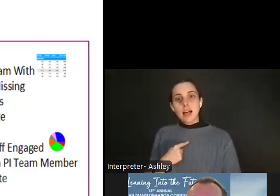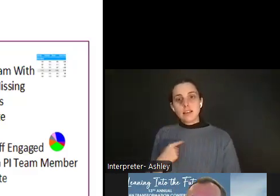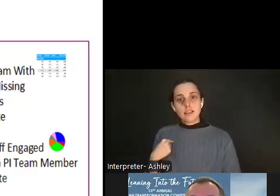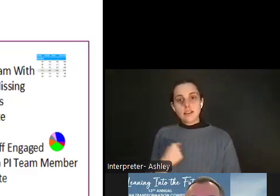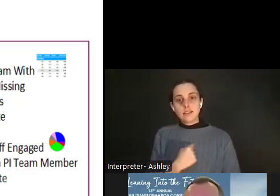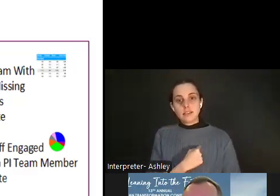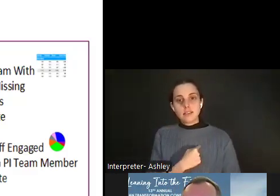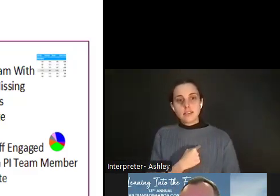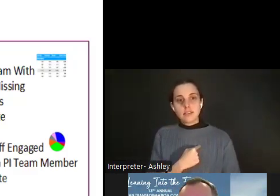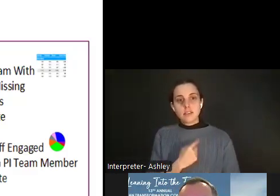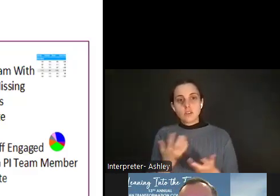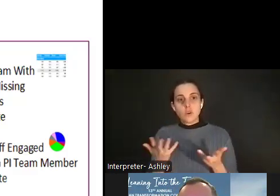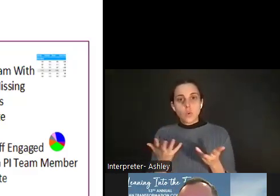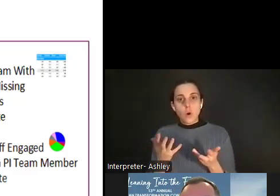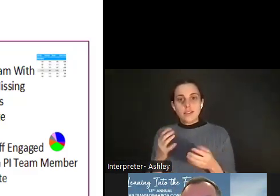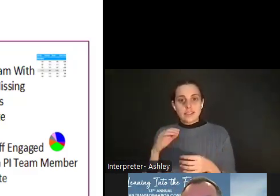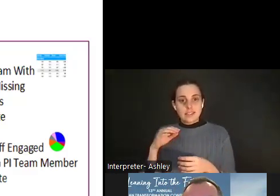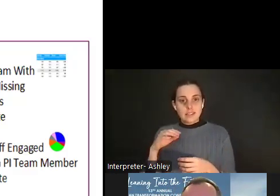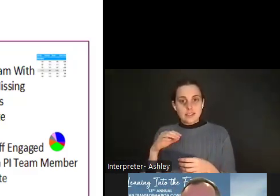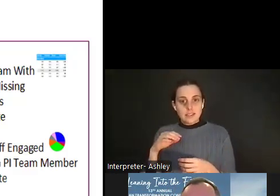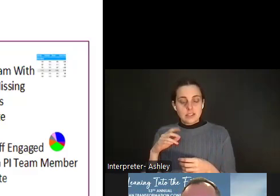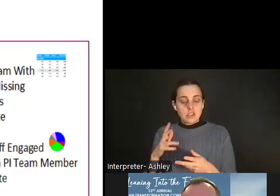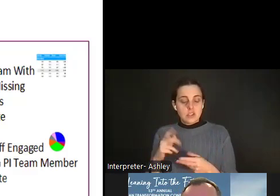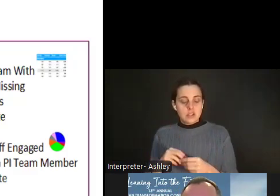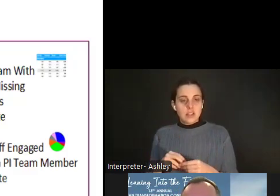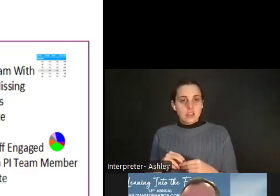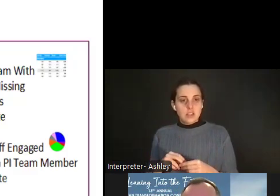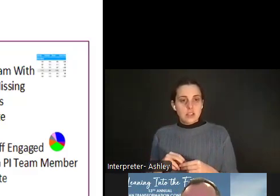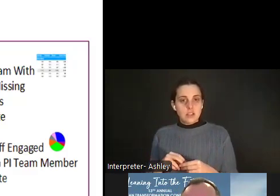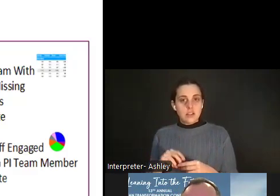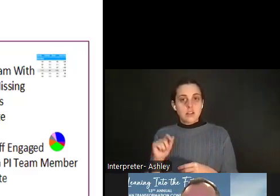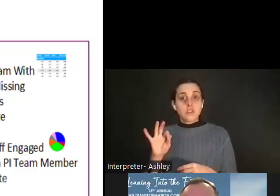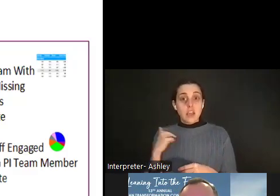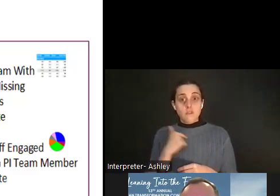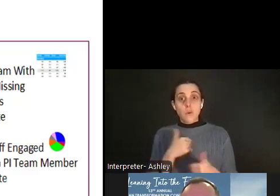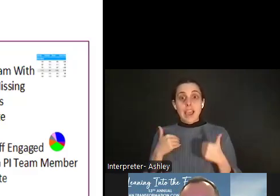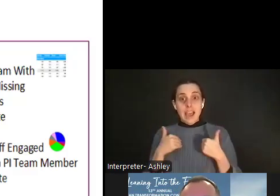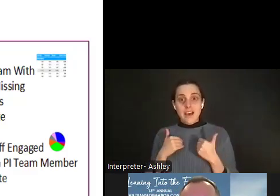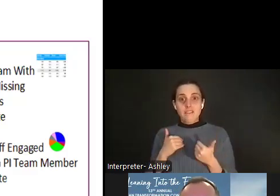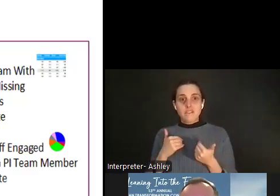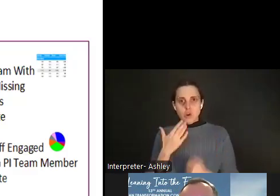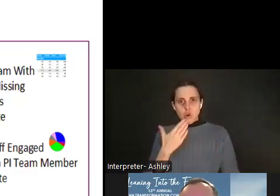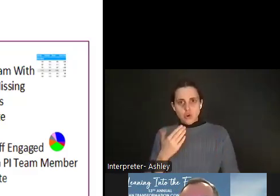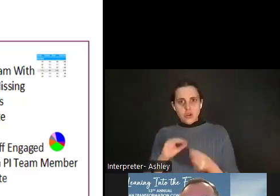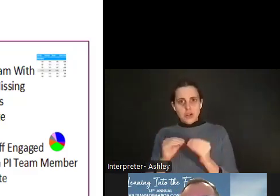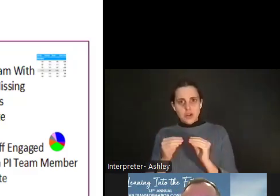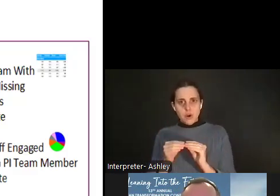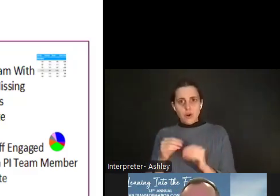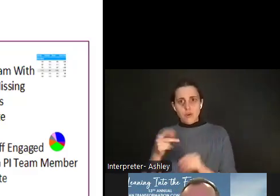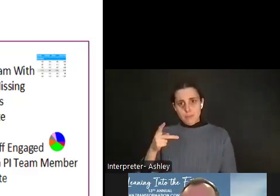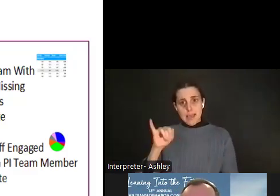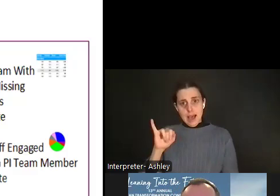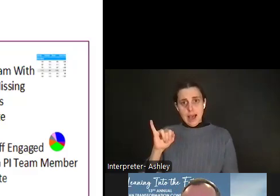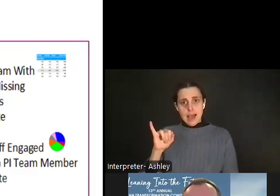backlog, or what's in the hopper, right? So if we have a healthy number of PIs that are in process, we know they're going to